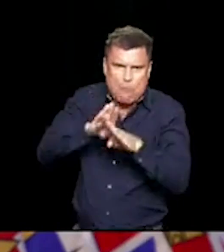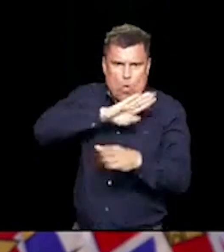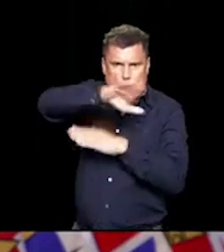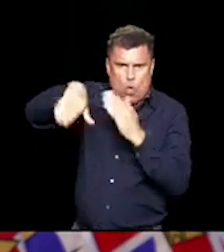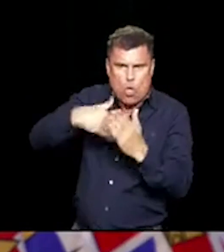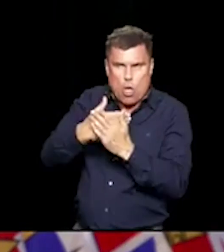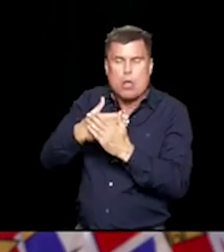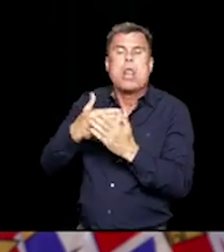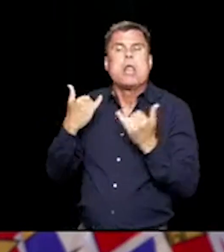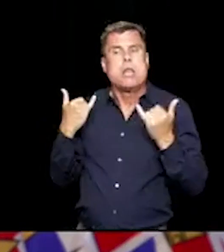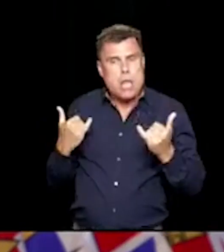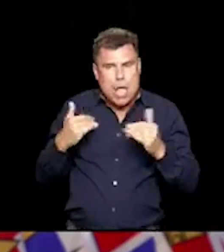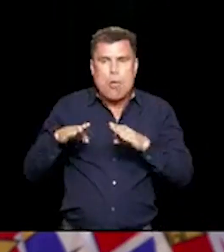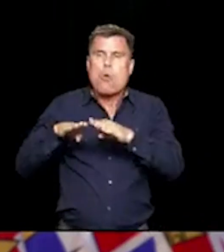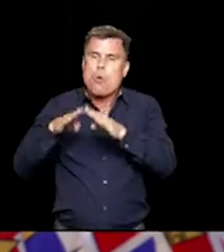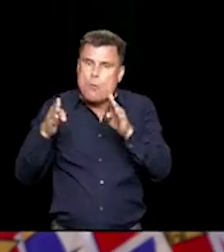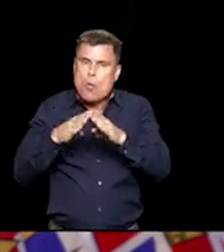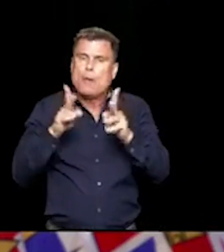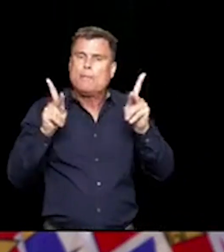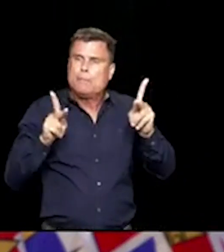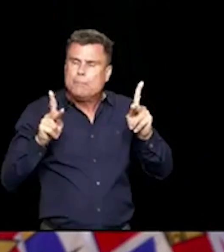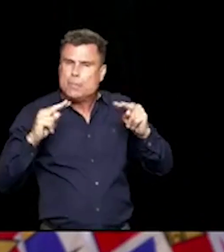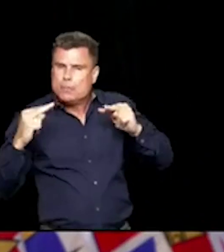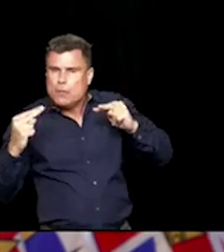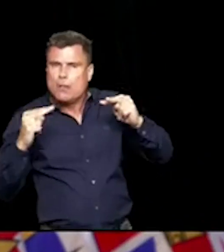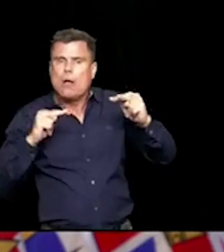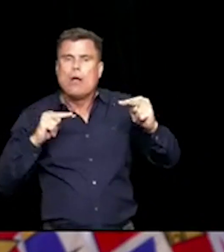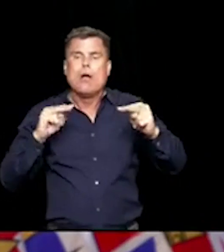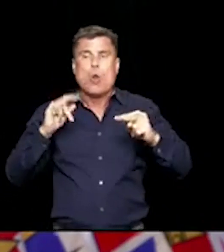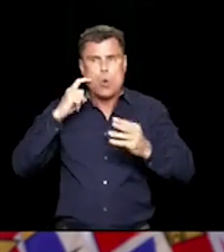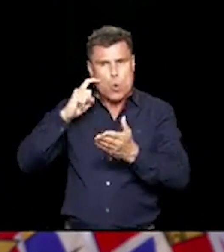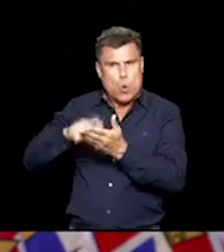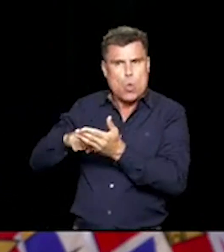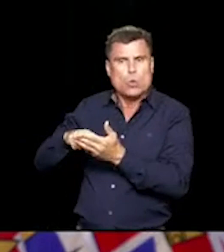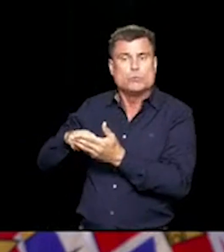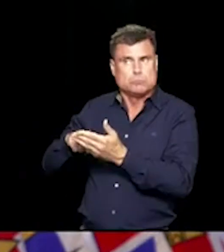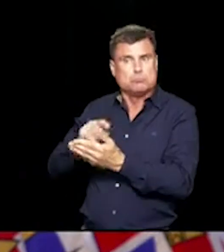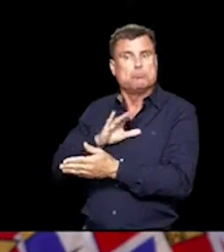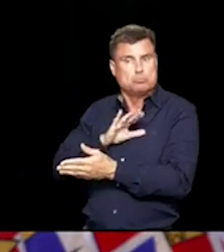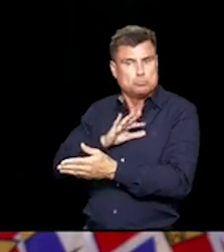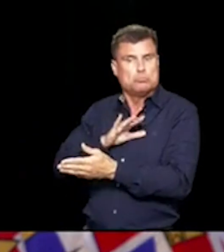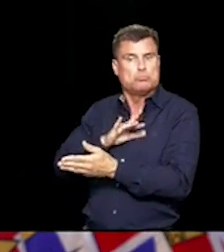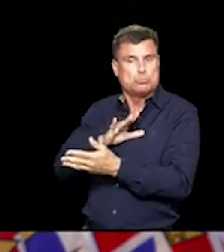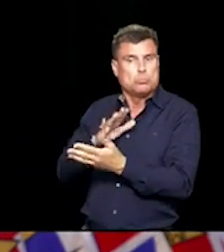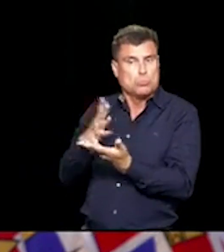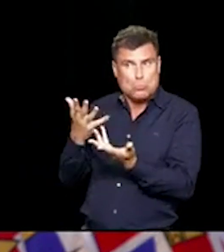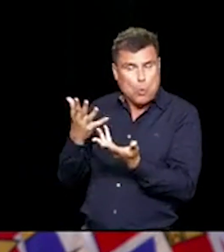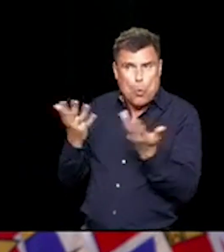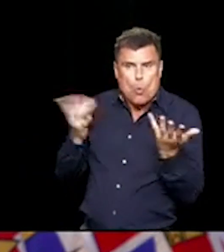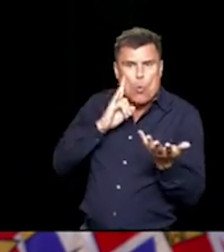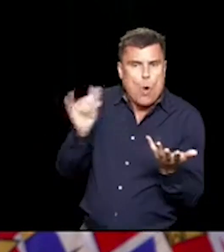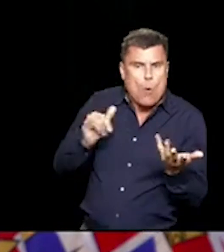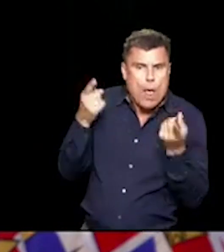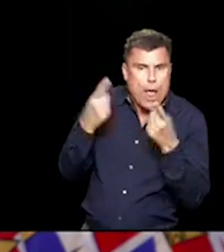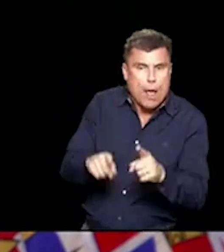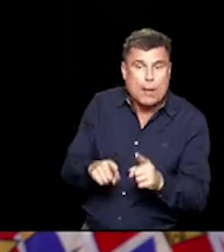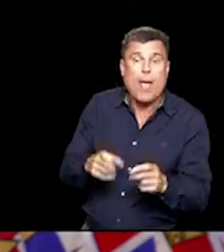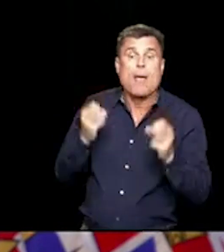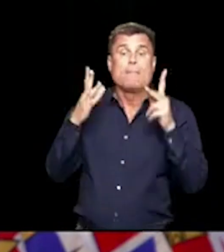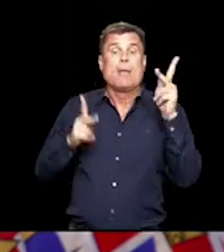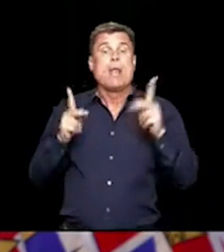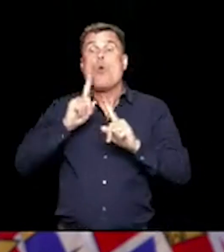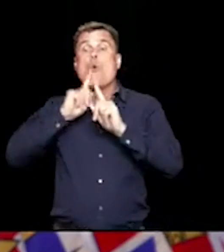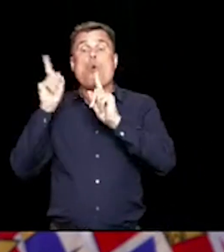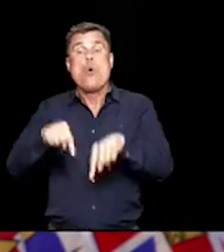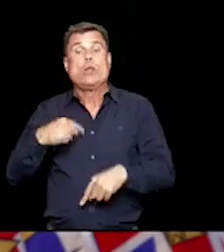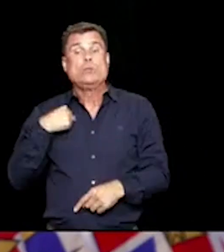beginning, we have a team of people who have been looking at those impacts, whether they're positive or negative. And there have been many negative impacts of some